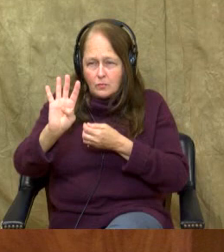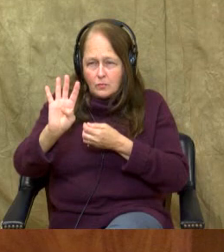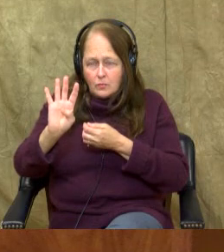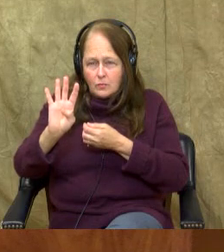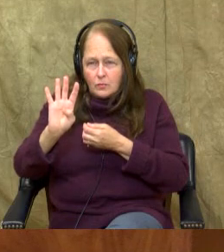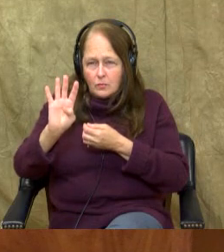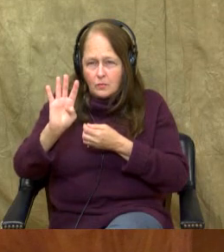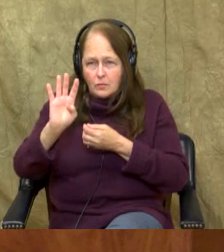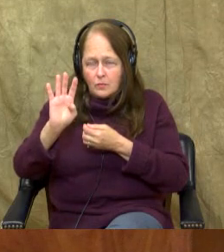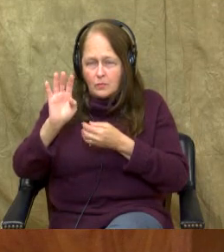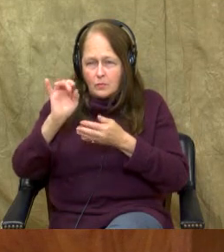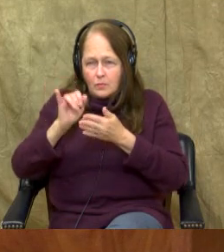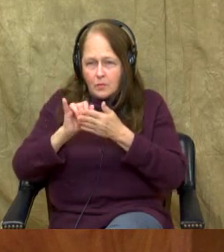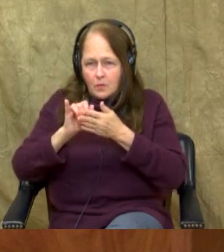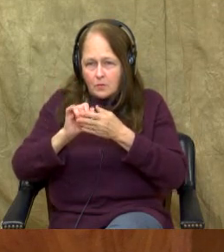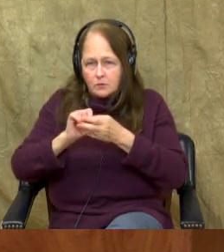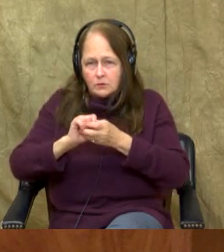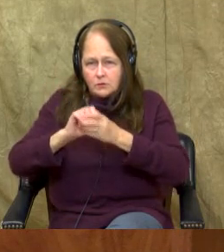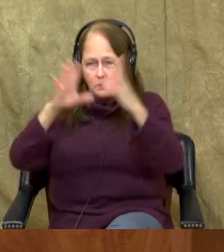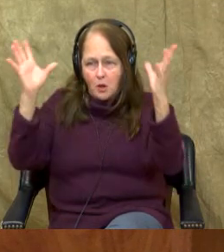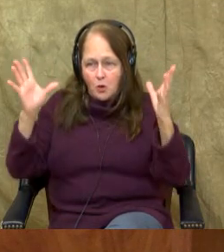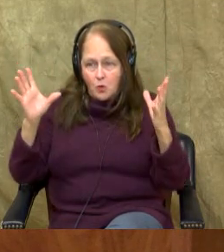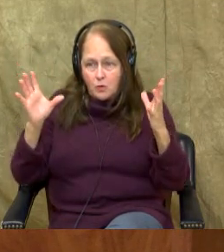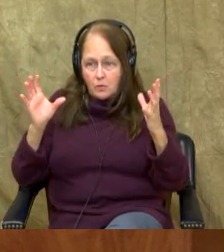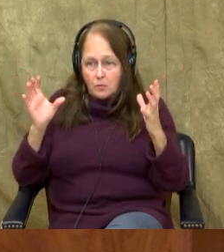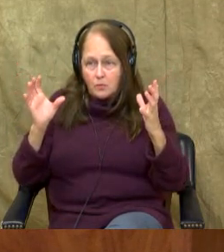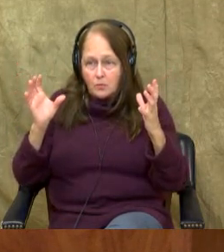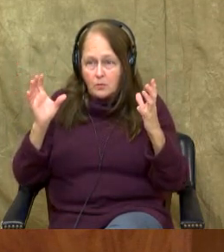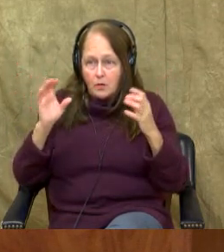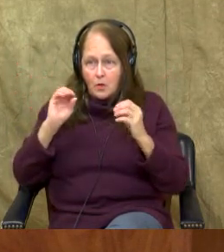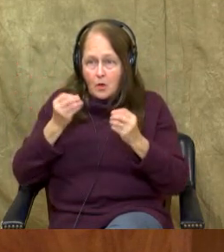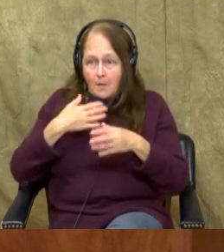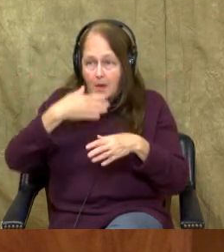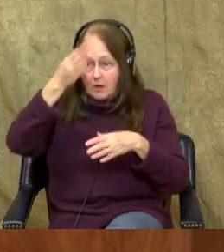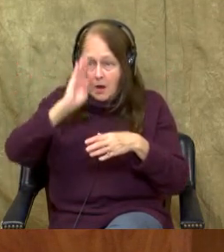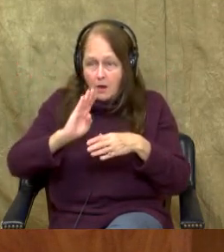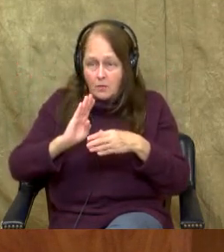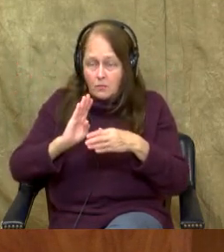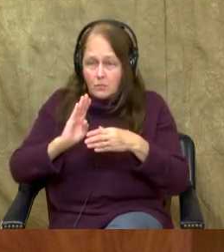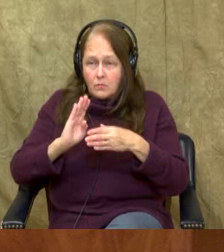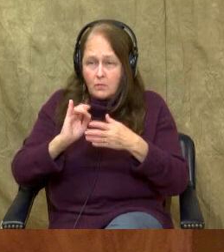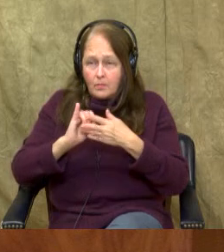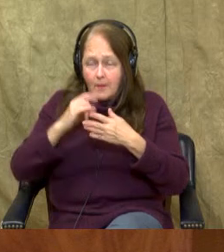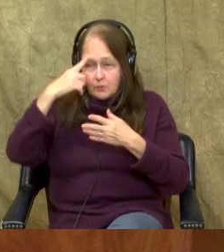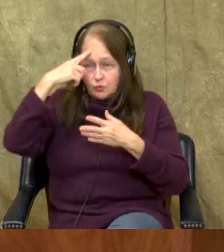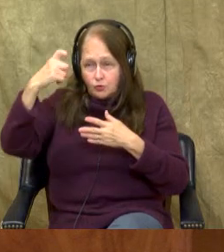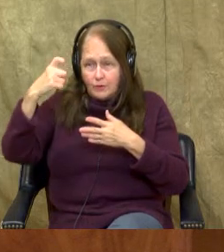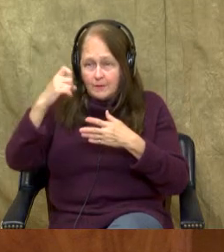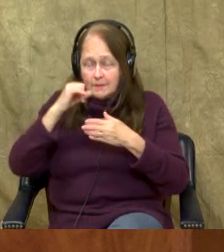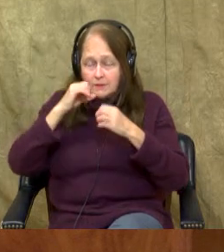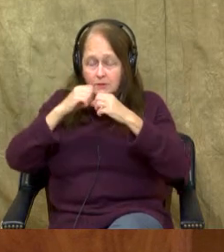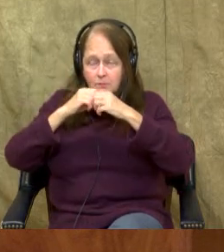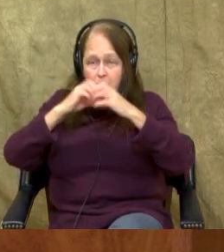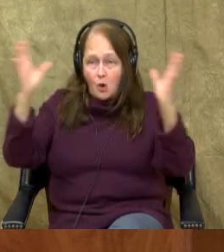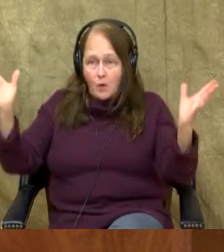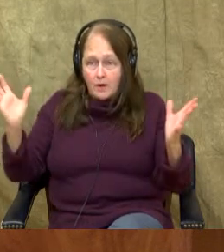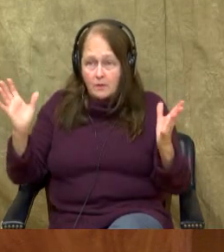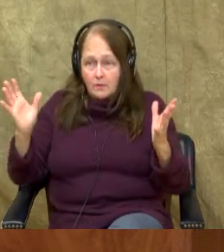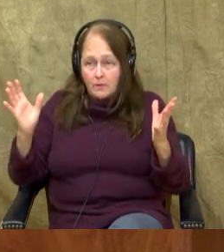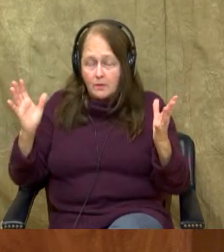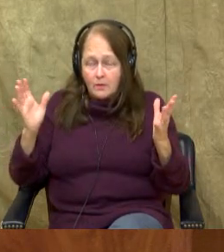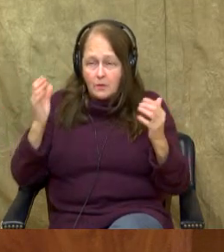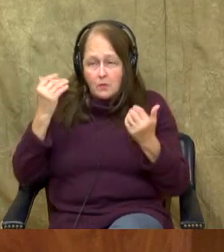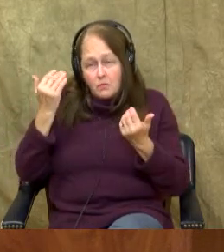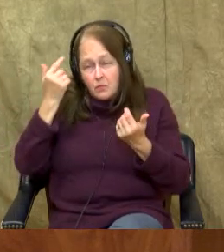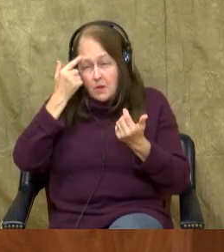Or does it explode? Oh my God, exploding. If my dream exploded, I would